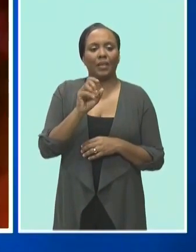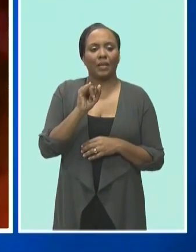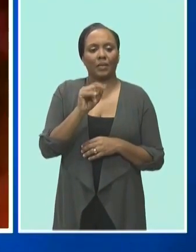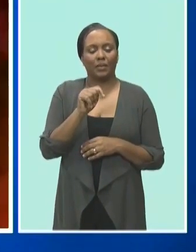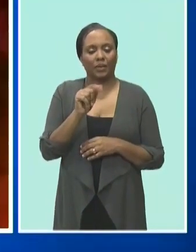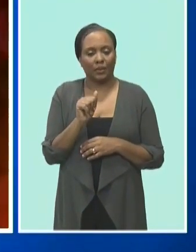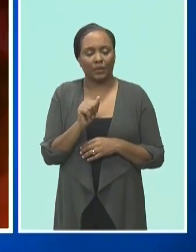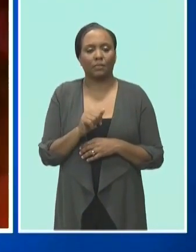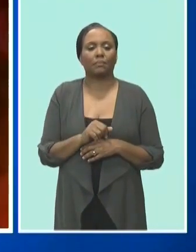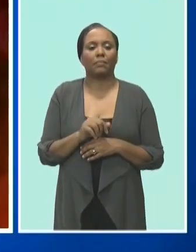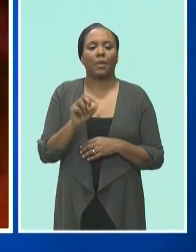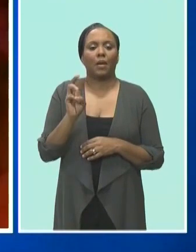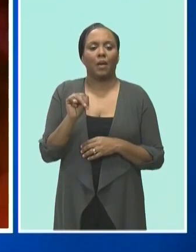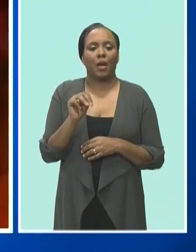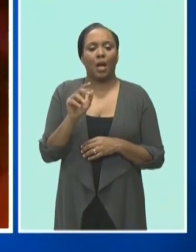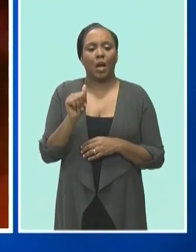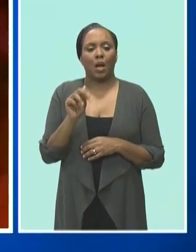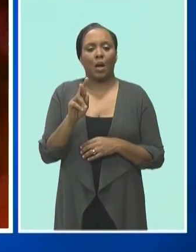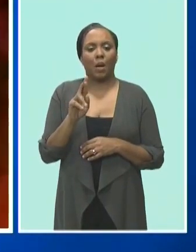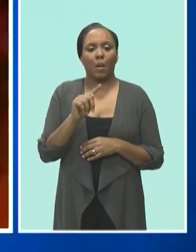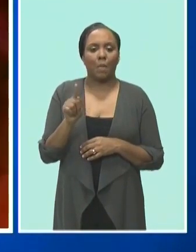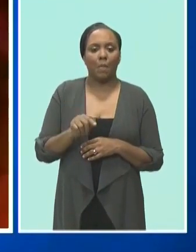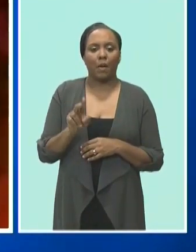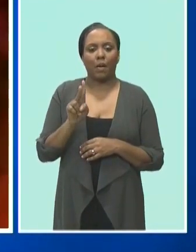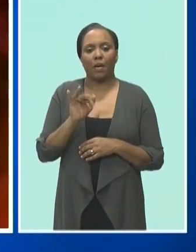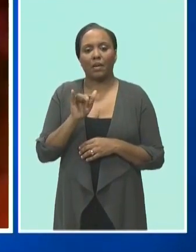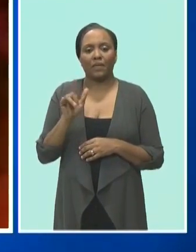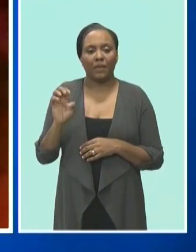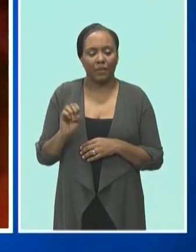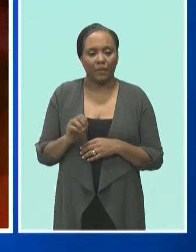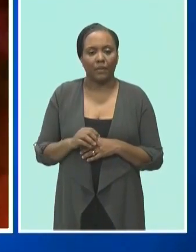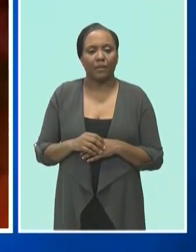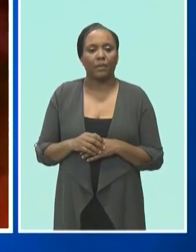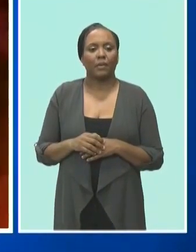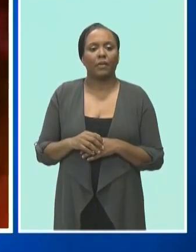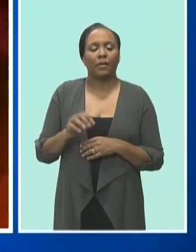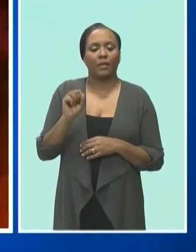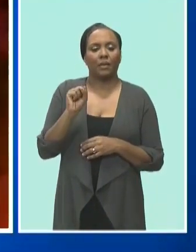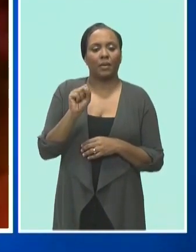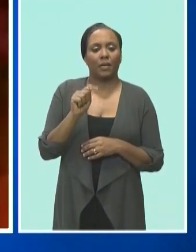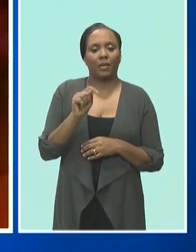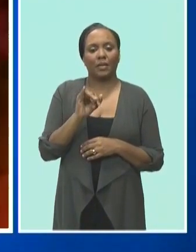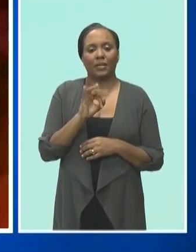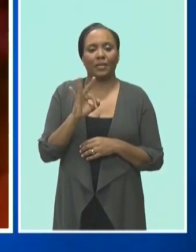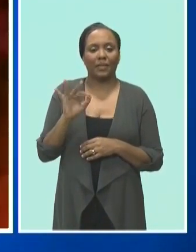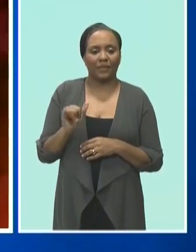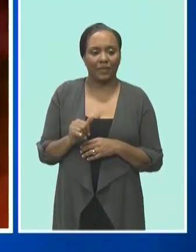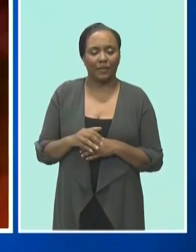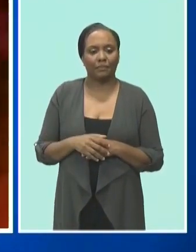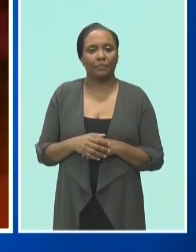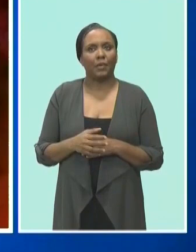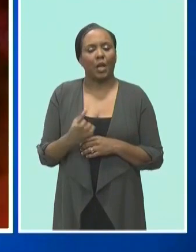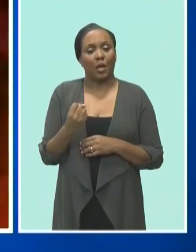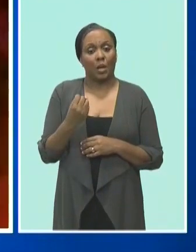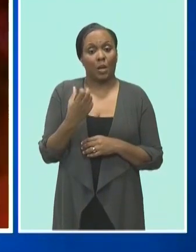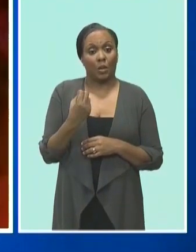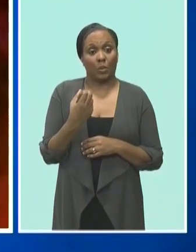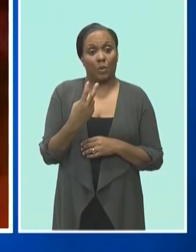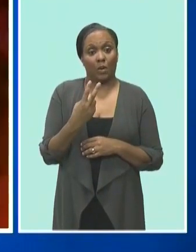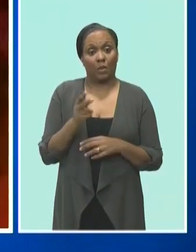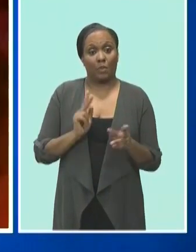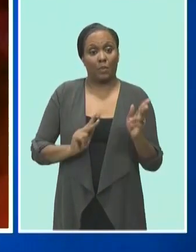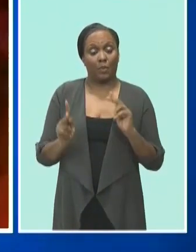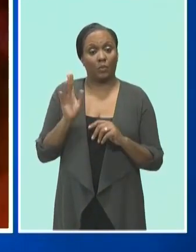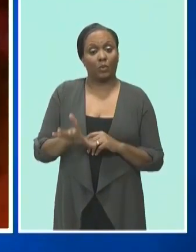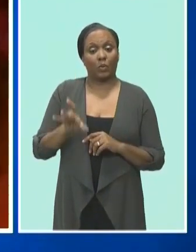diva, Marsville, and former King Stiffy. 12 of the semi-finalists will be chosen by a panel of judges and voting by the